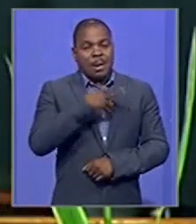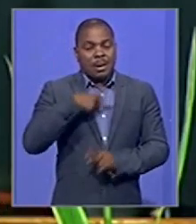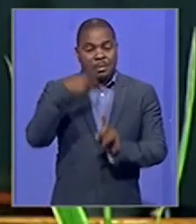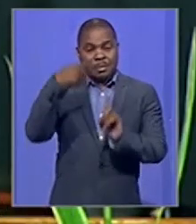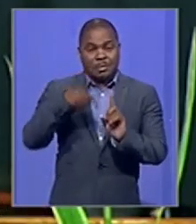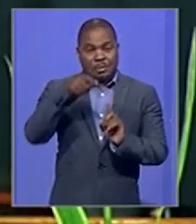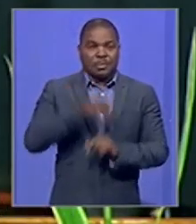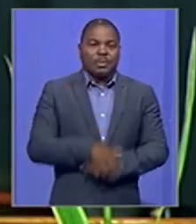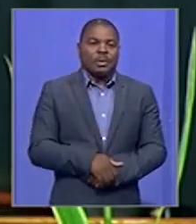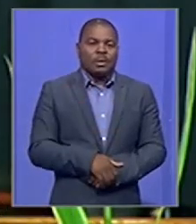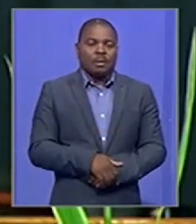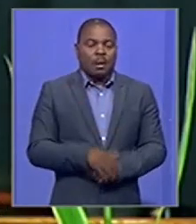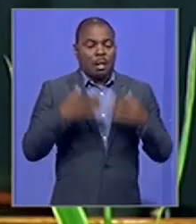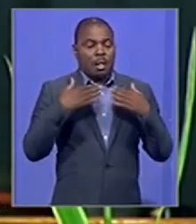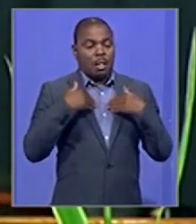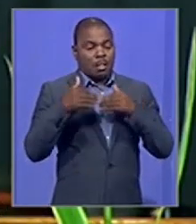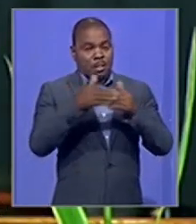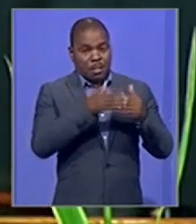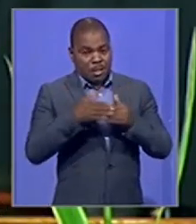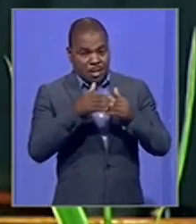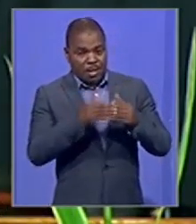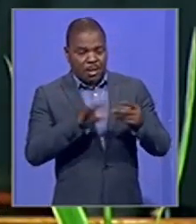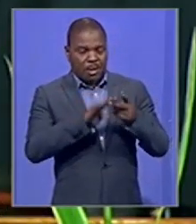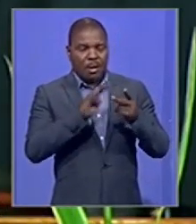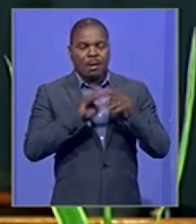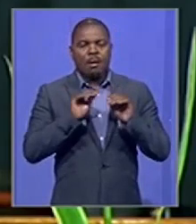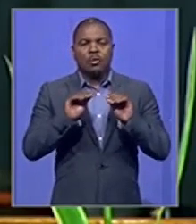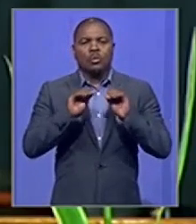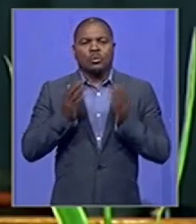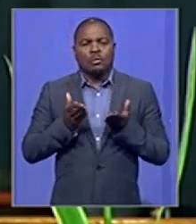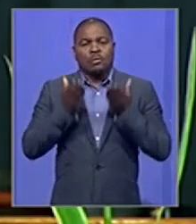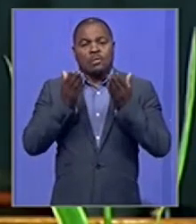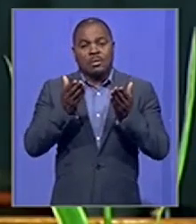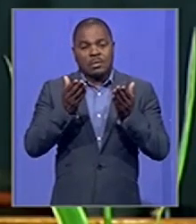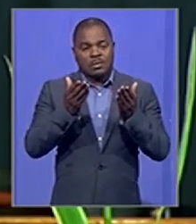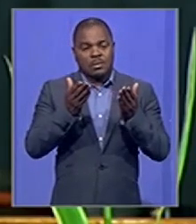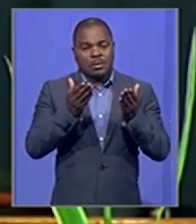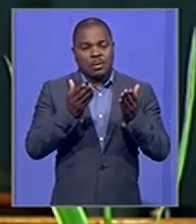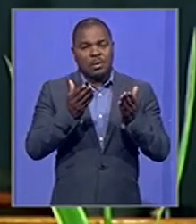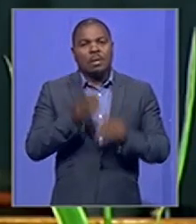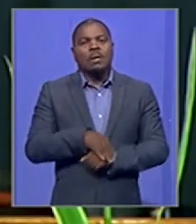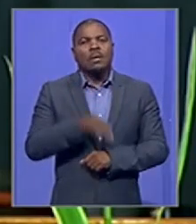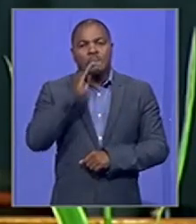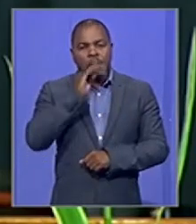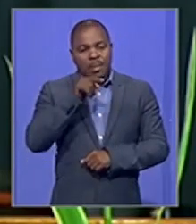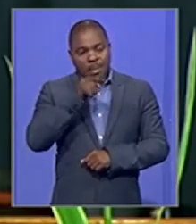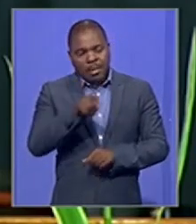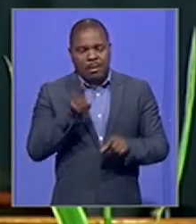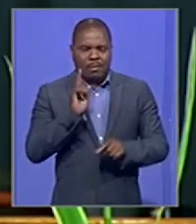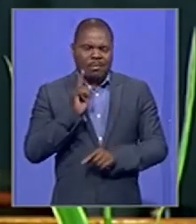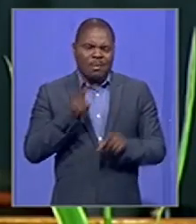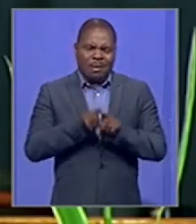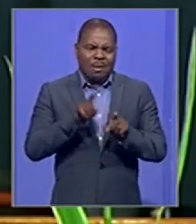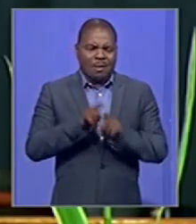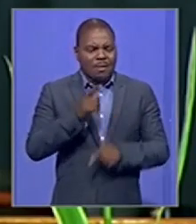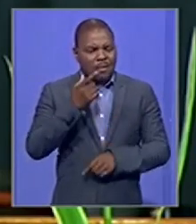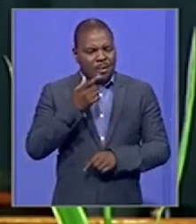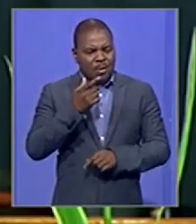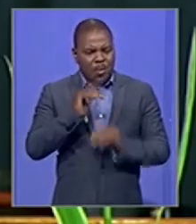the provision of health care and education services should be among the first to be